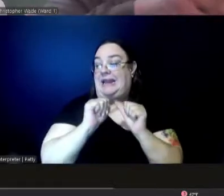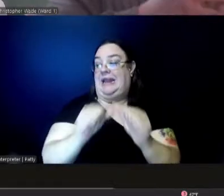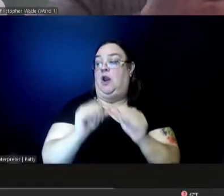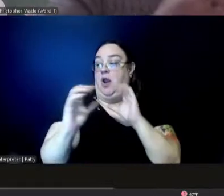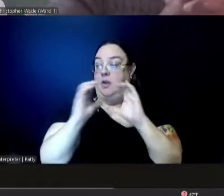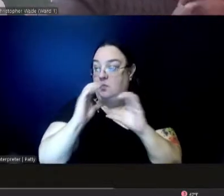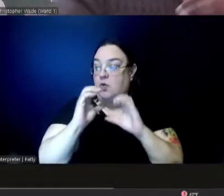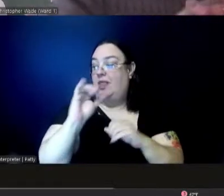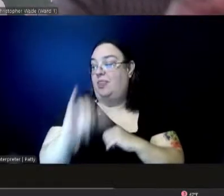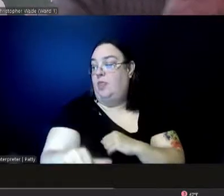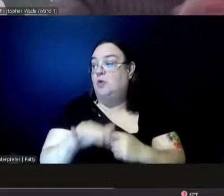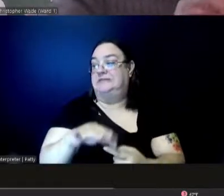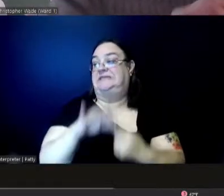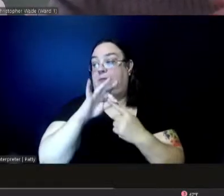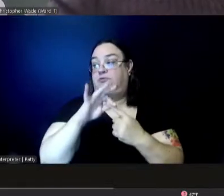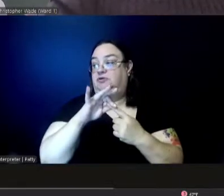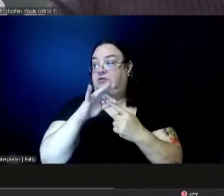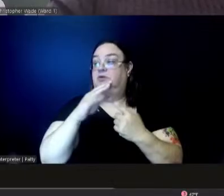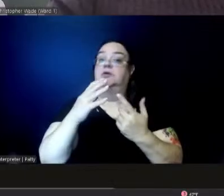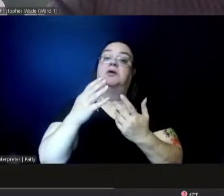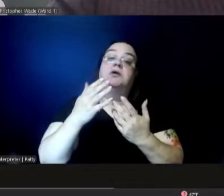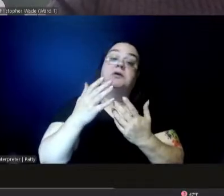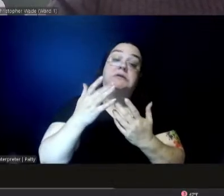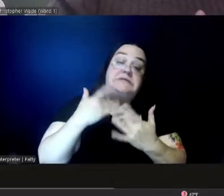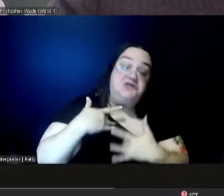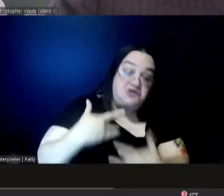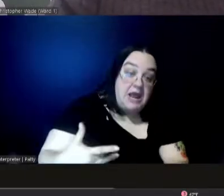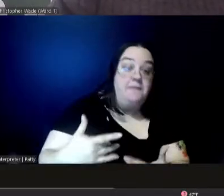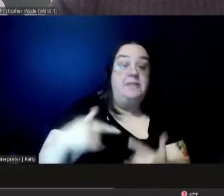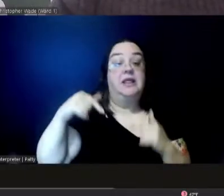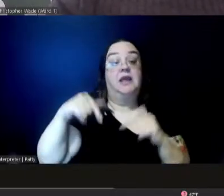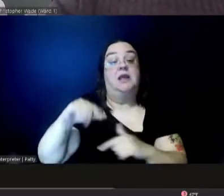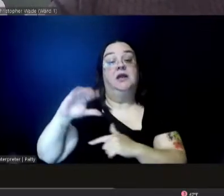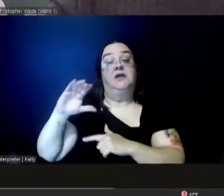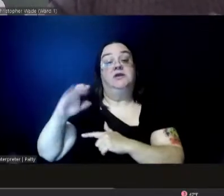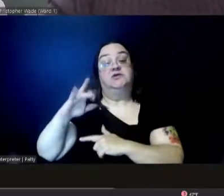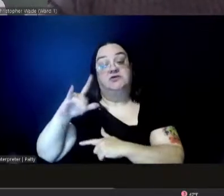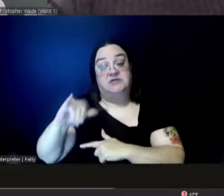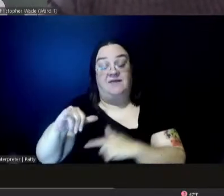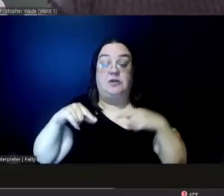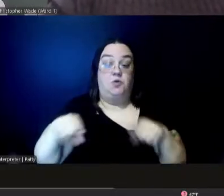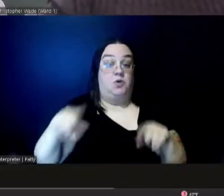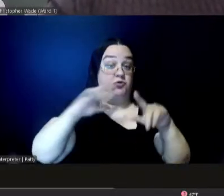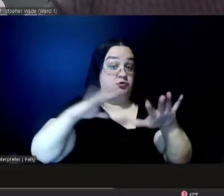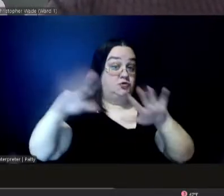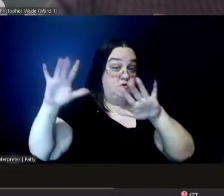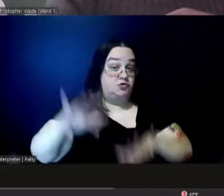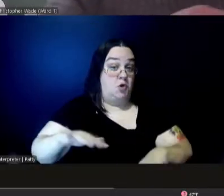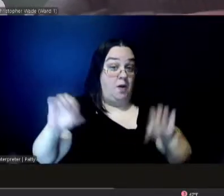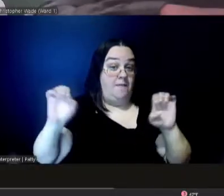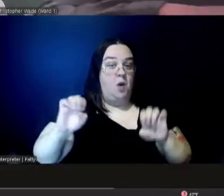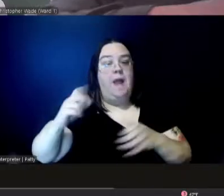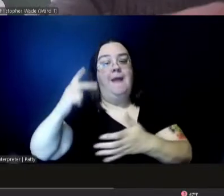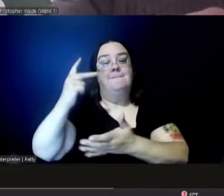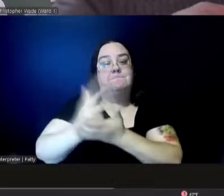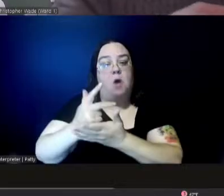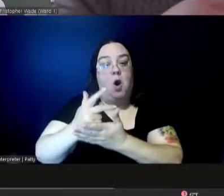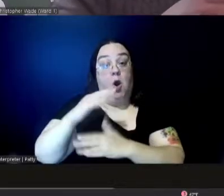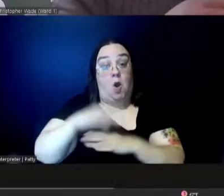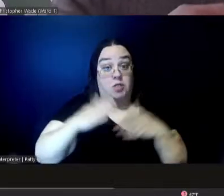So generally, Cheverly, in a snow emergency, we park on the odd numbered side of the street,